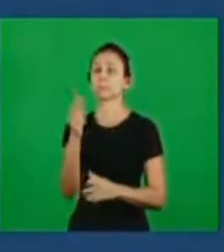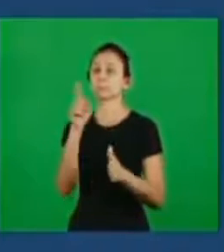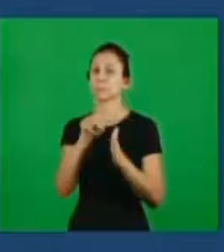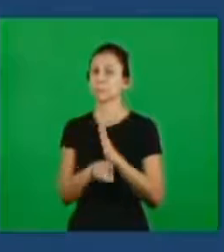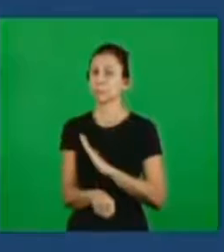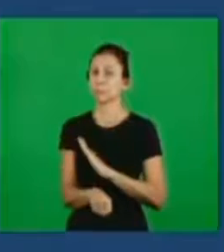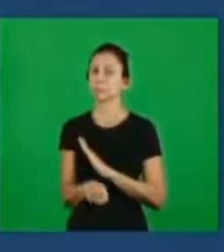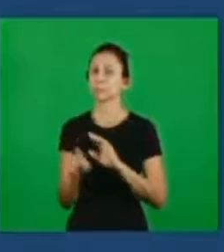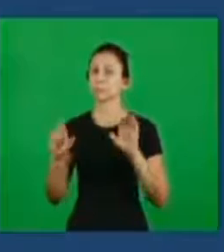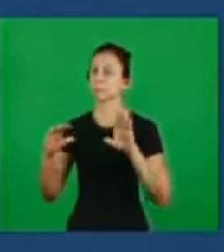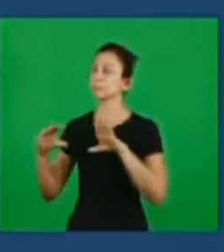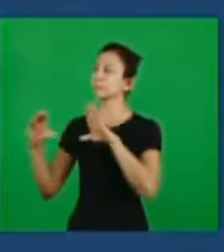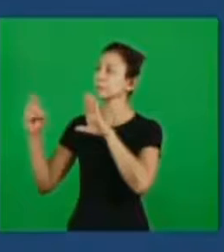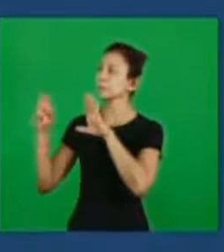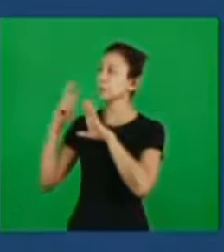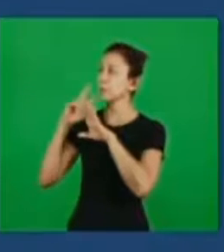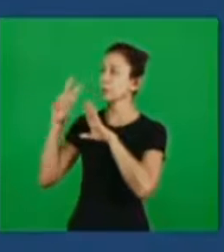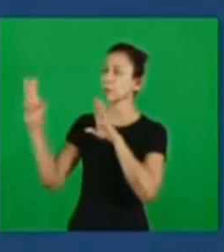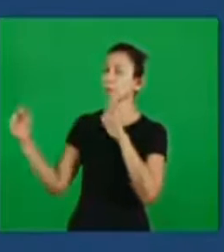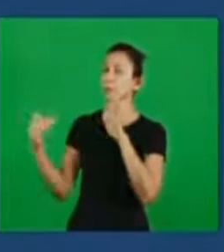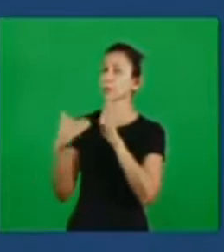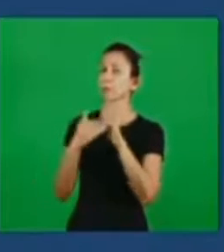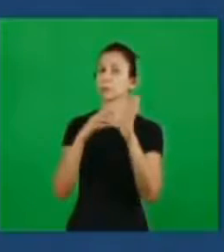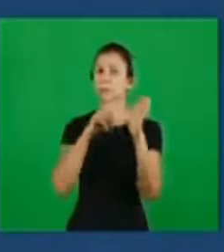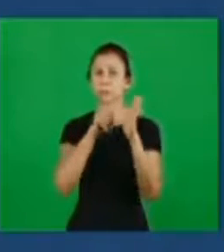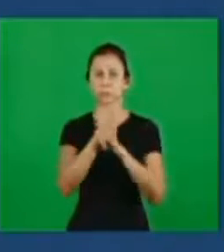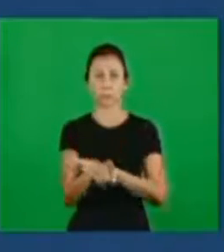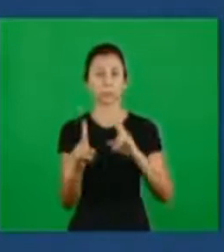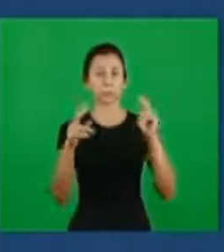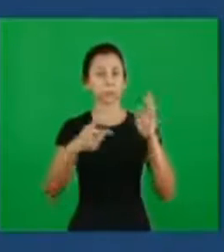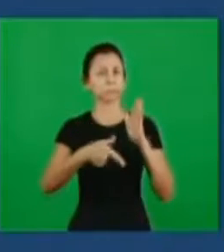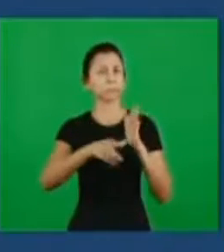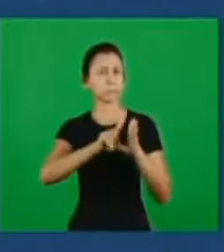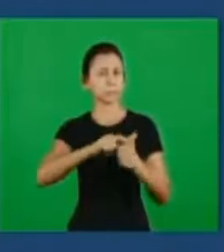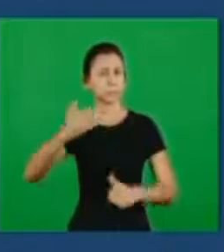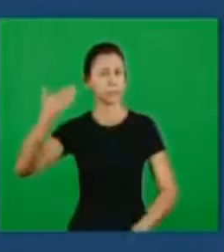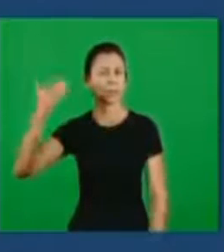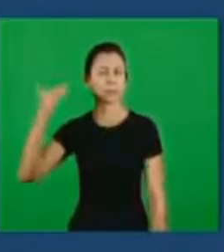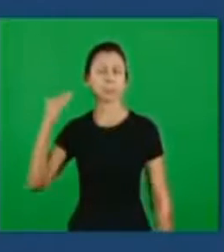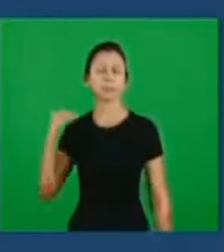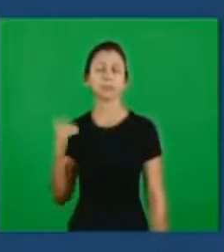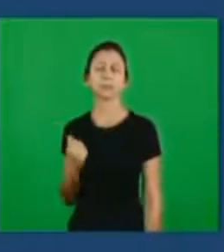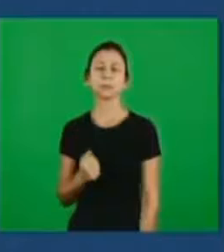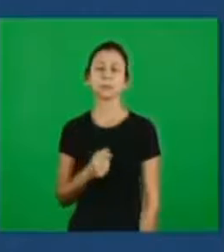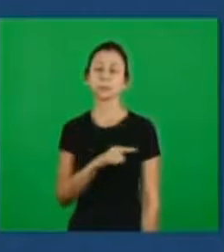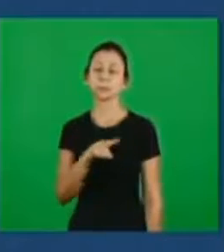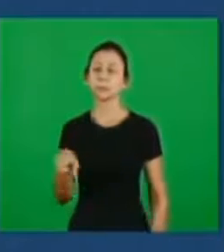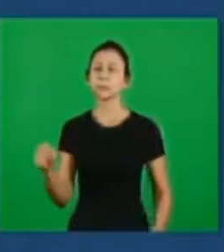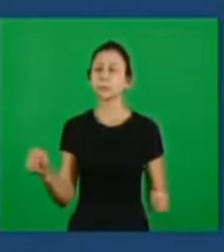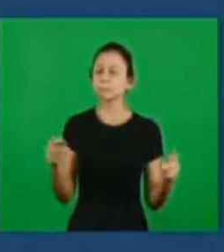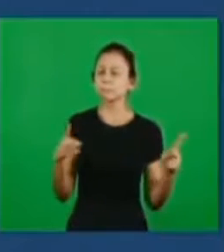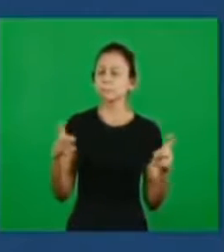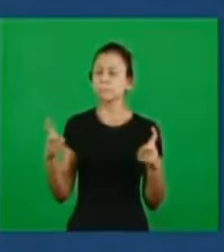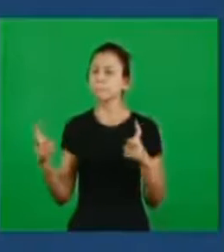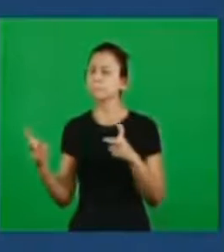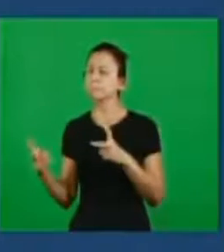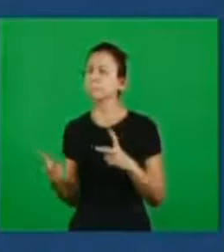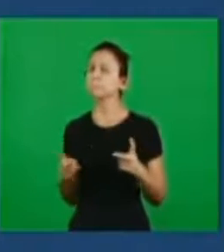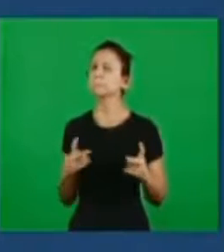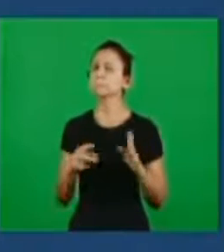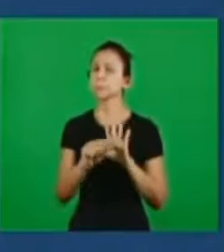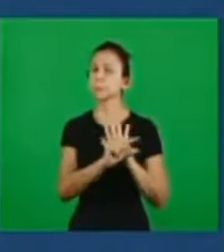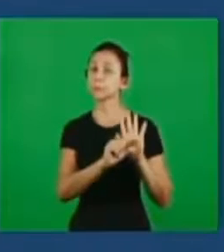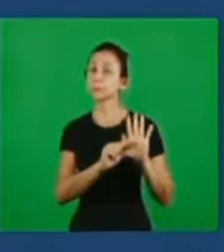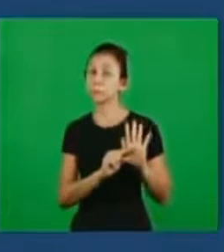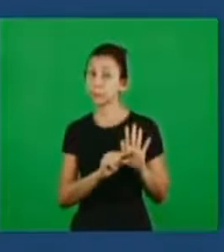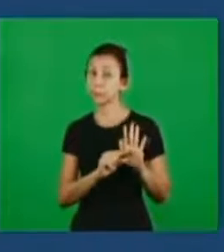question is placed here to the brethren. It was the last question for the last Sunday school. So the brethren may